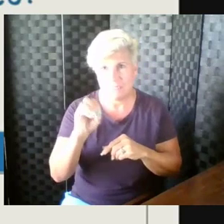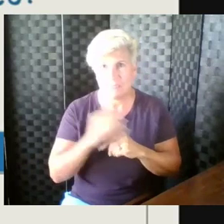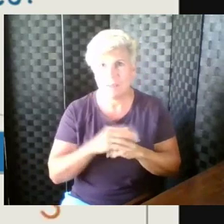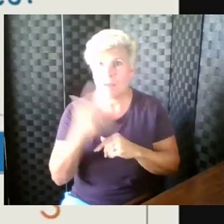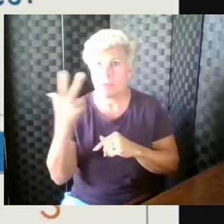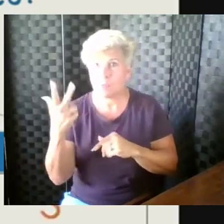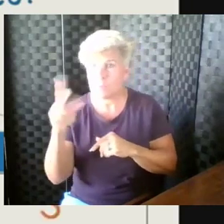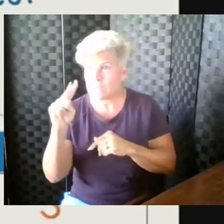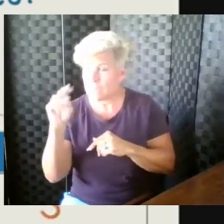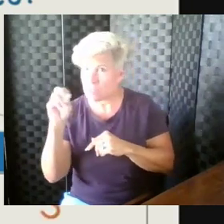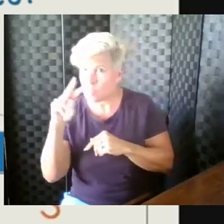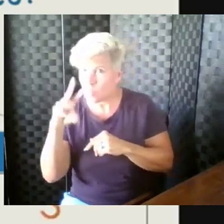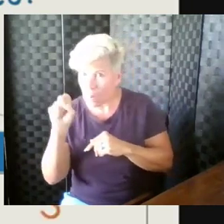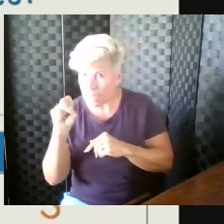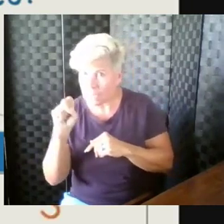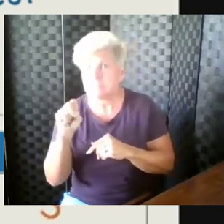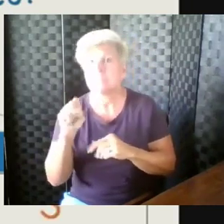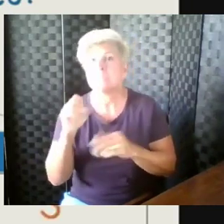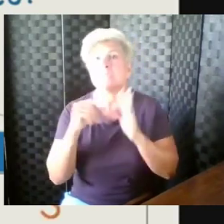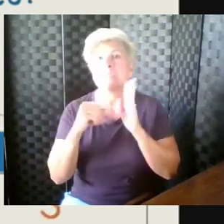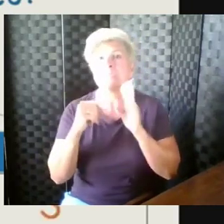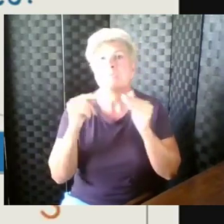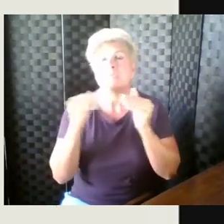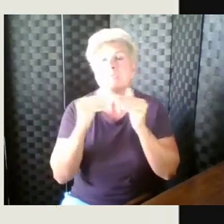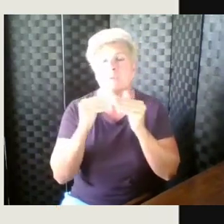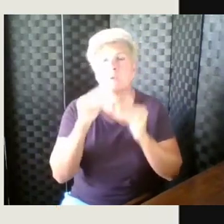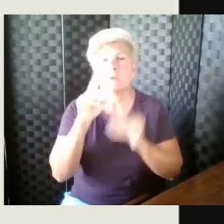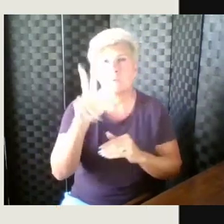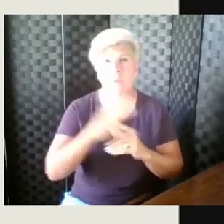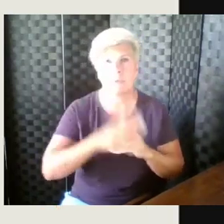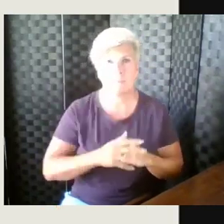The 3 is in the ones place, which stands for 3.